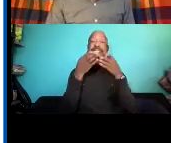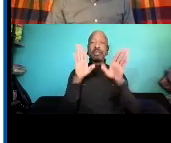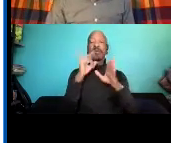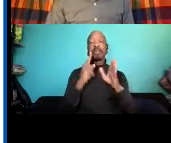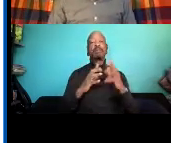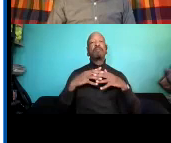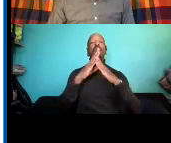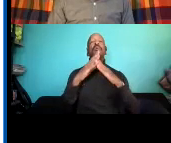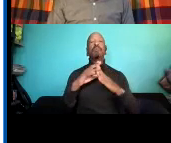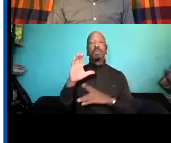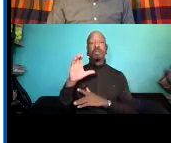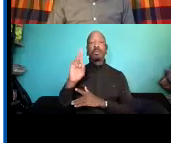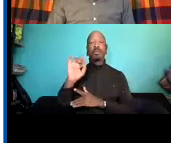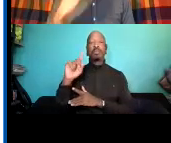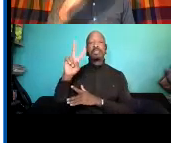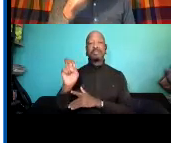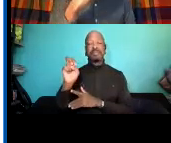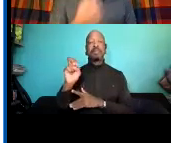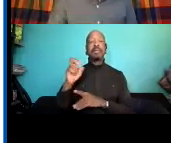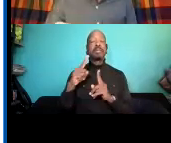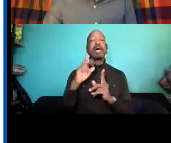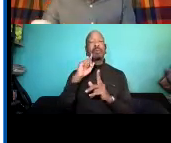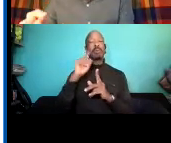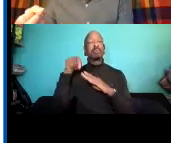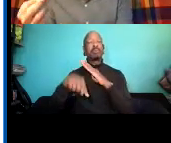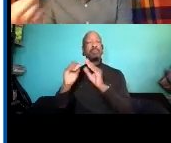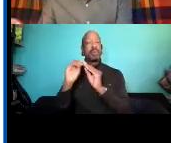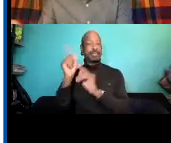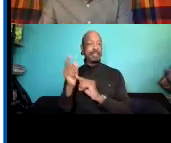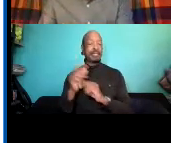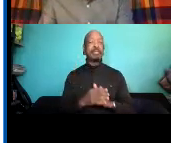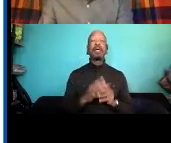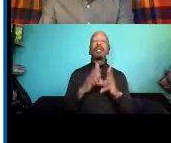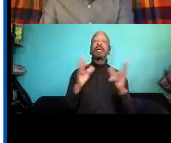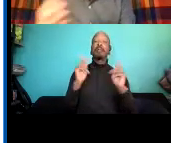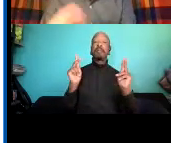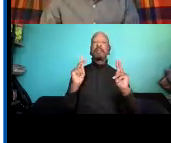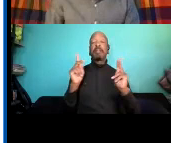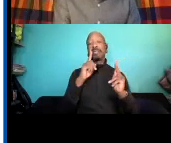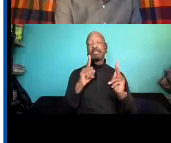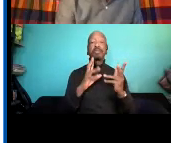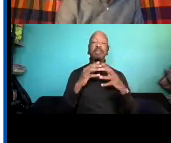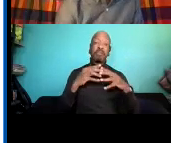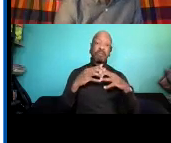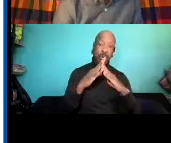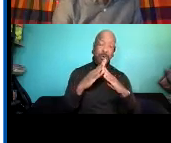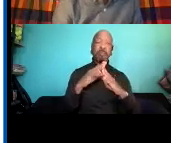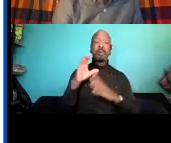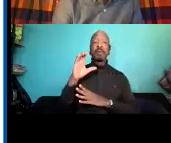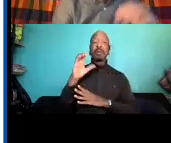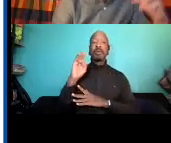cooperative, but a lot of times, and I'll get more into this in a second, a lot of people just form cooperative corporations.